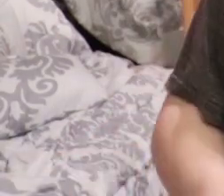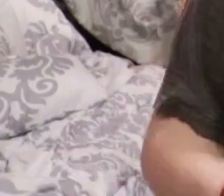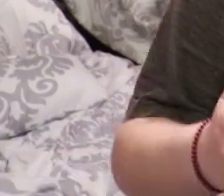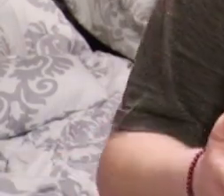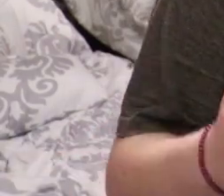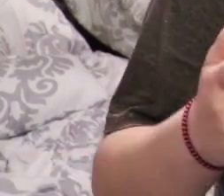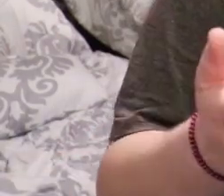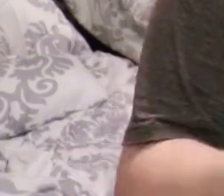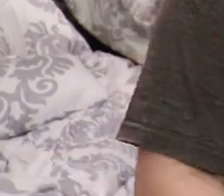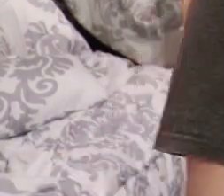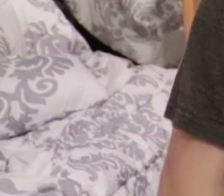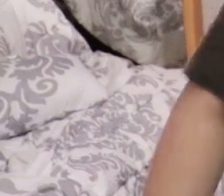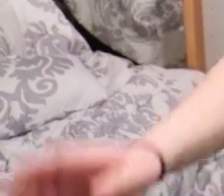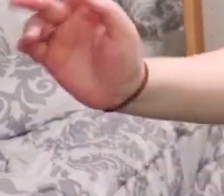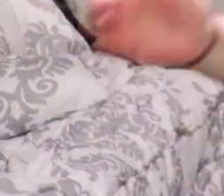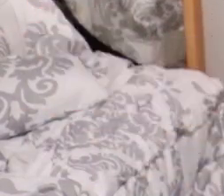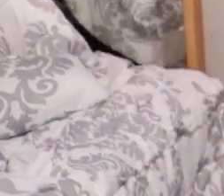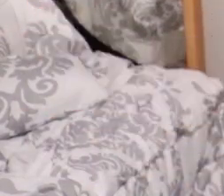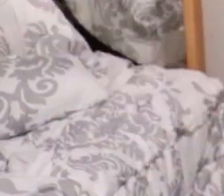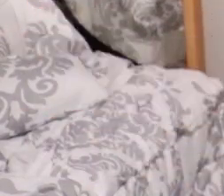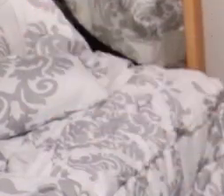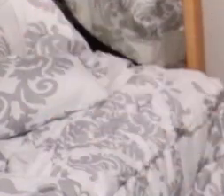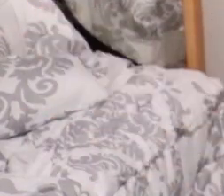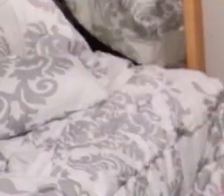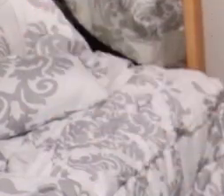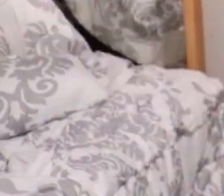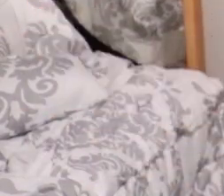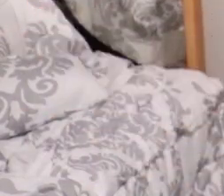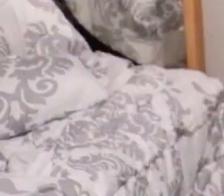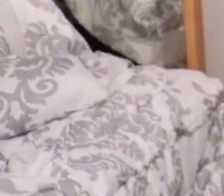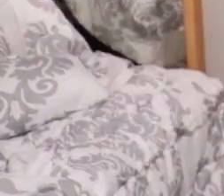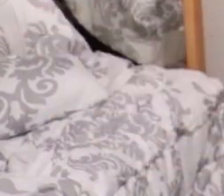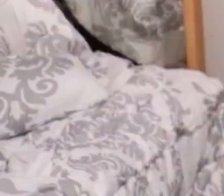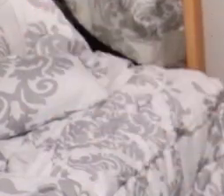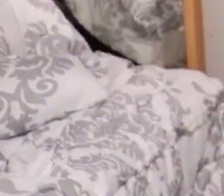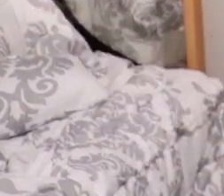much for watching, and I cannot wait to see you guys in the next video. Bye.